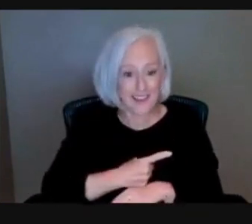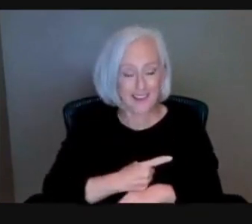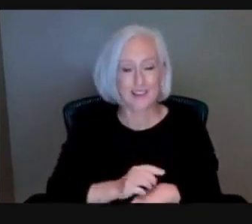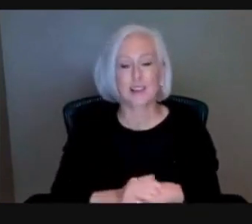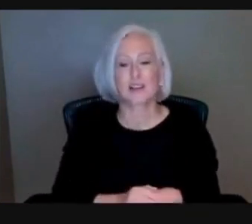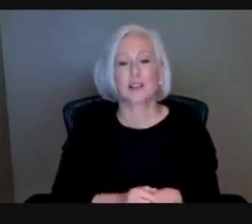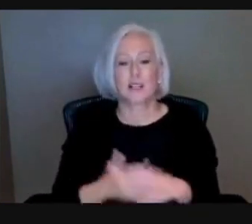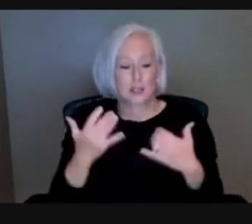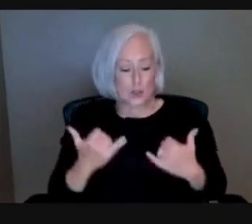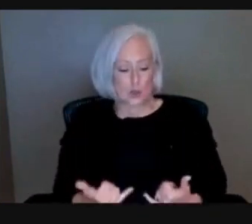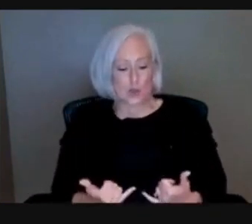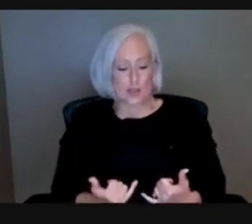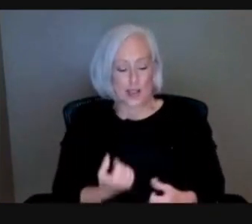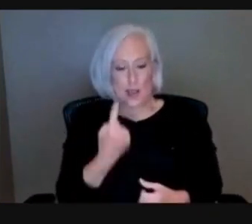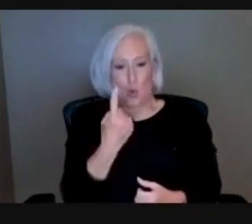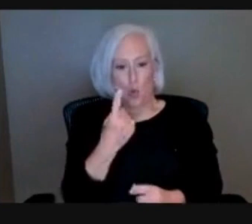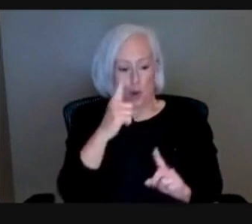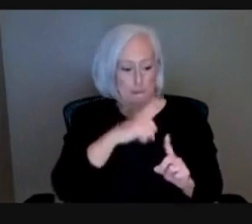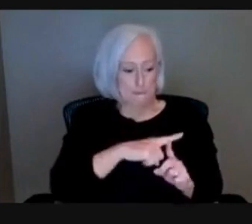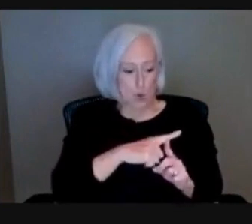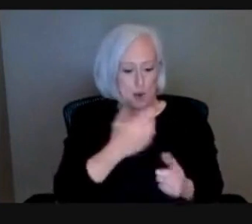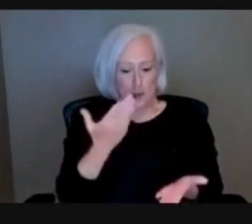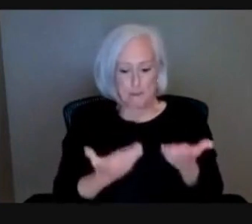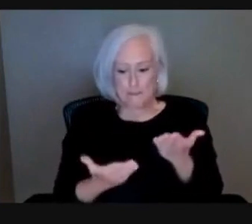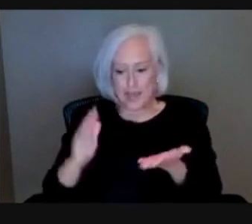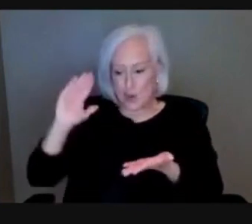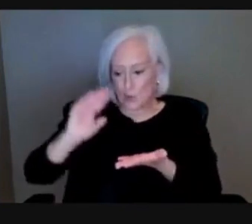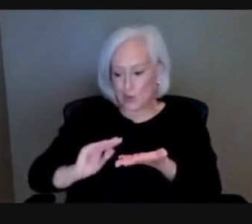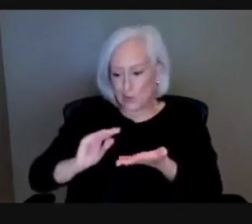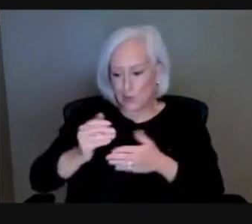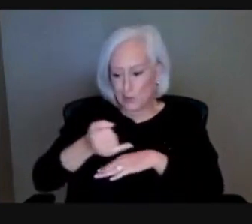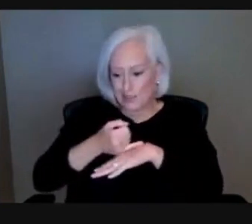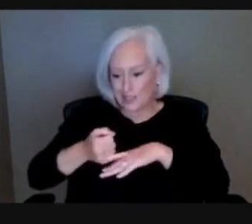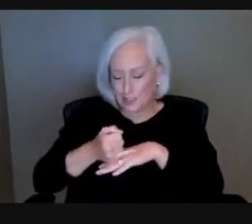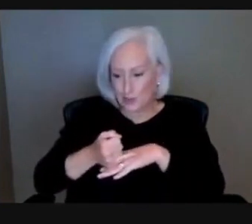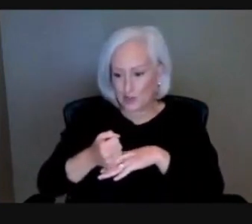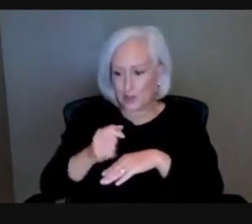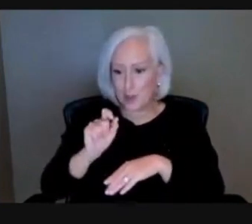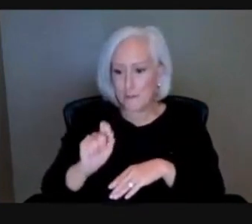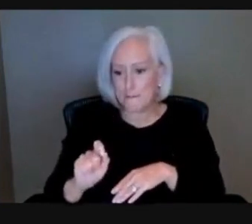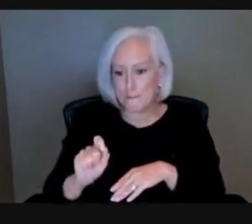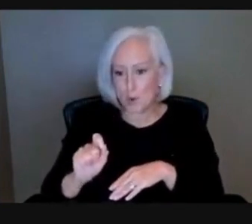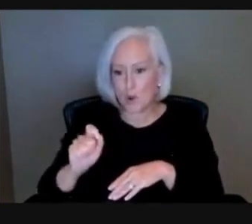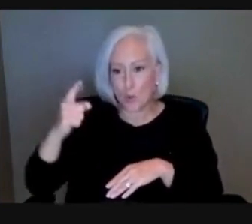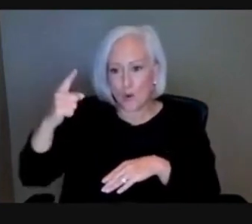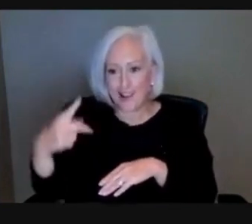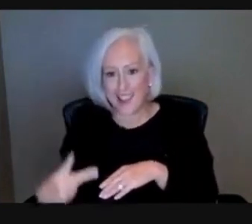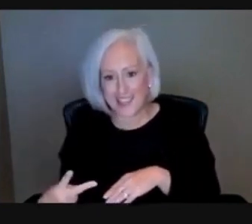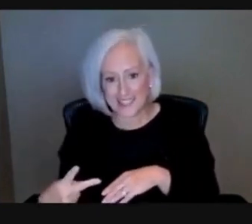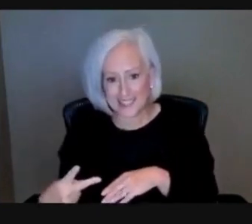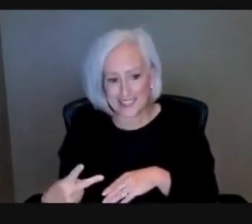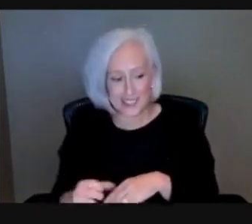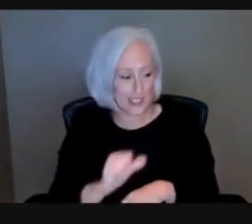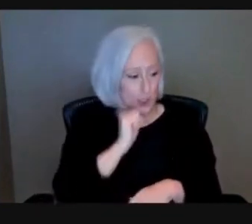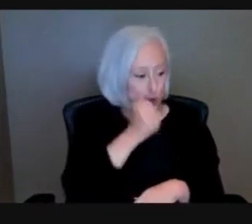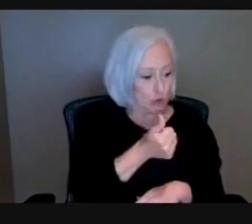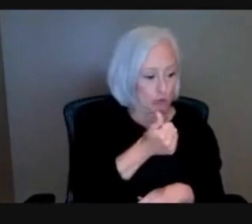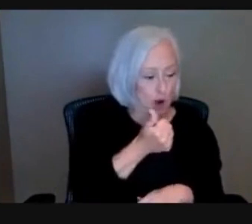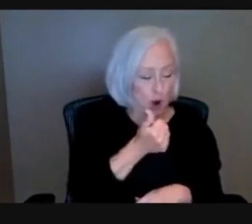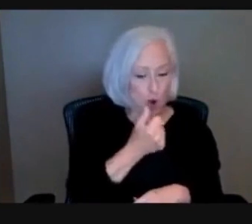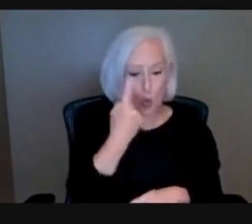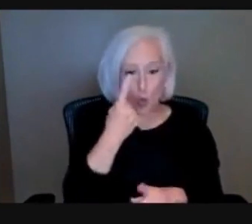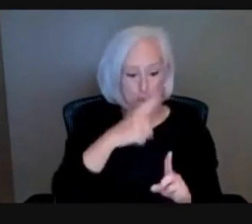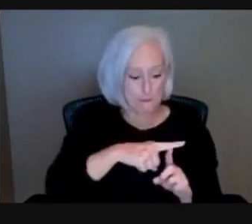1 point cost could only lower your rate by 1/8. Tomorrow, 1 point cost could lower your